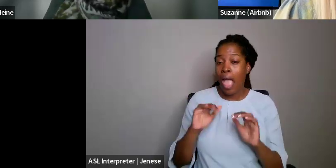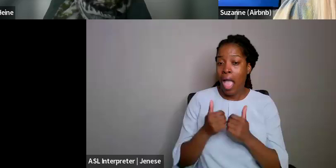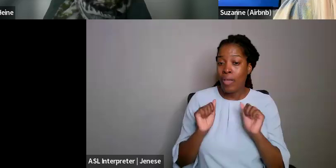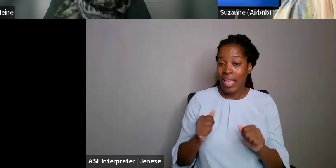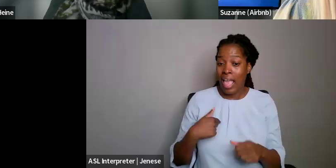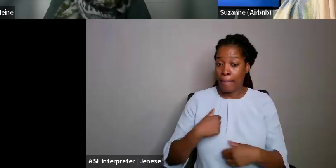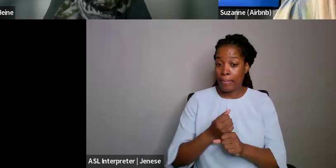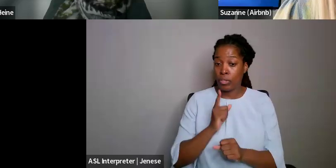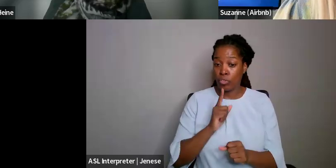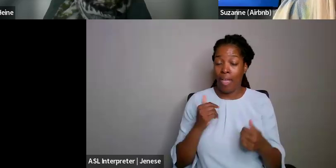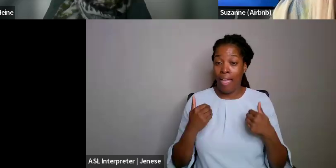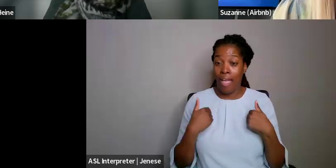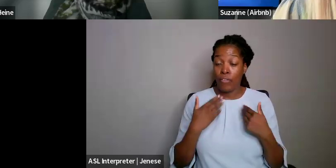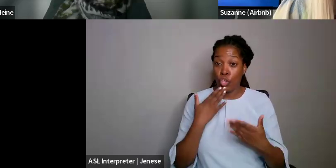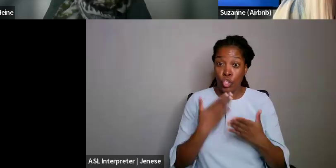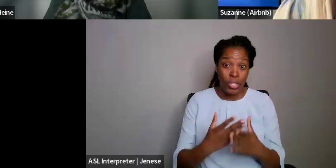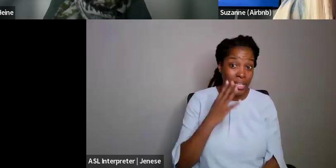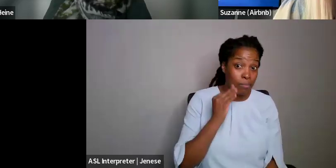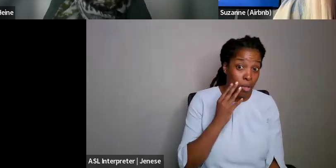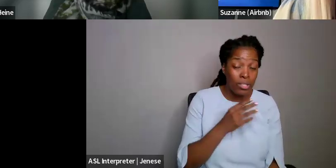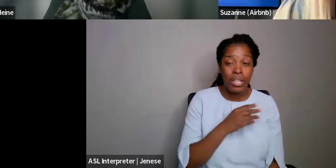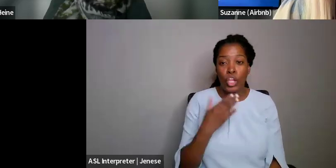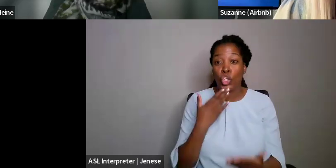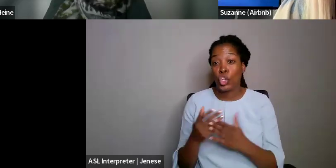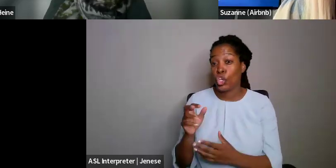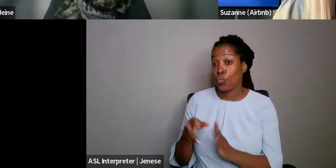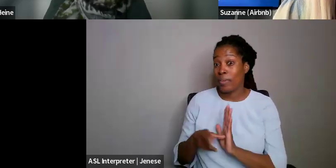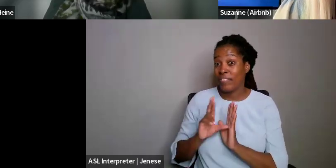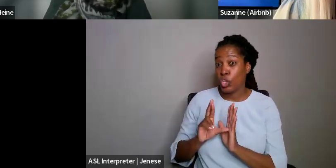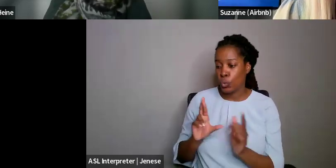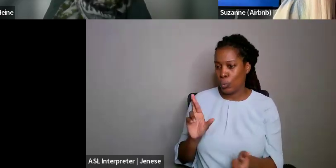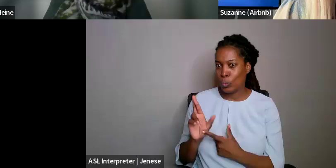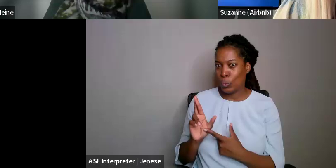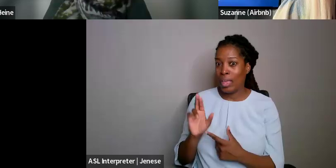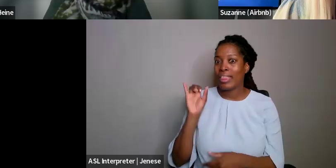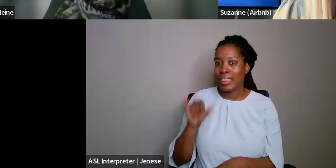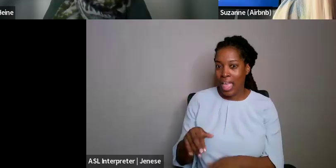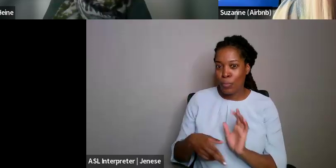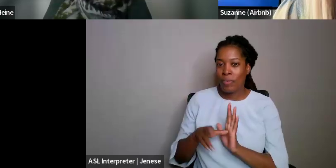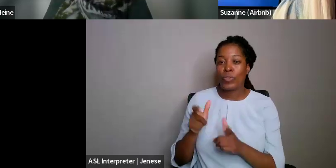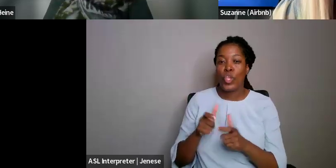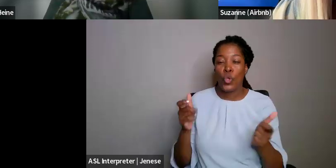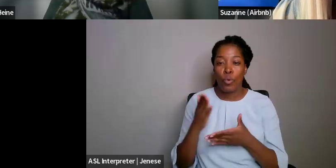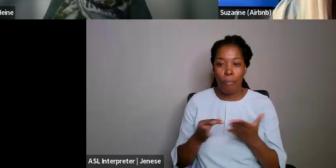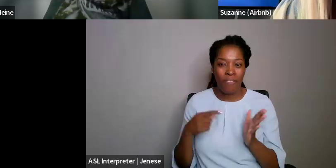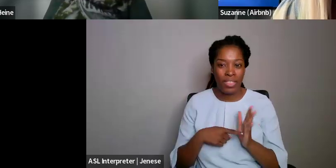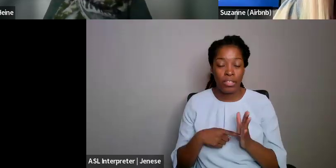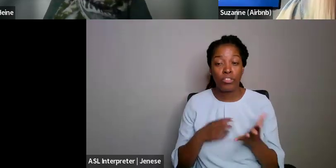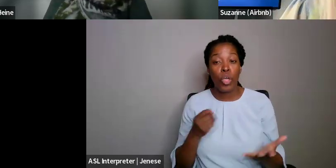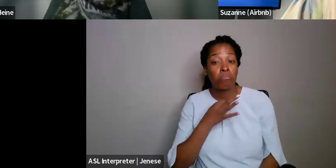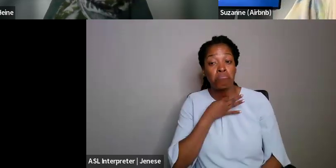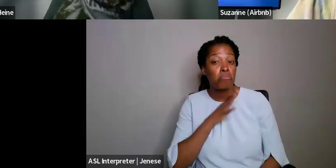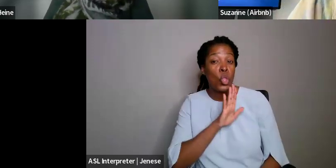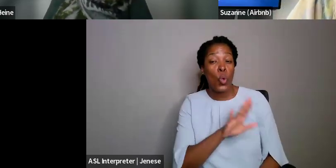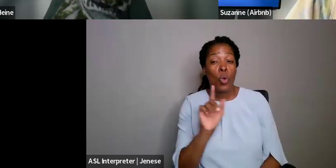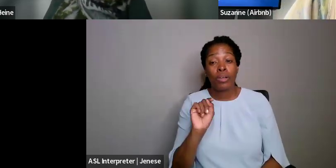good experience and get good reviews. Because, I think reviews are a huge part of this. So, yeah, any tips